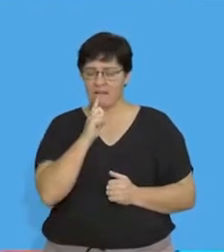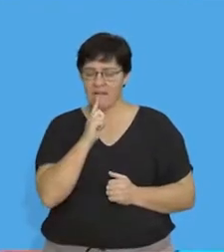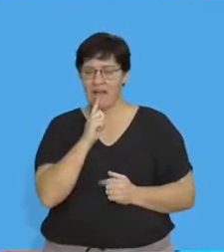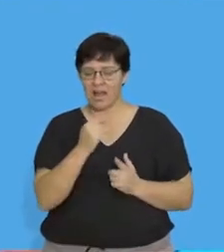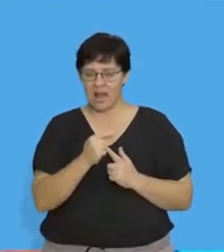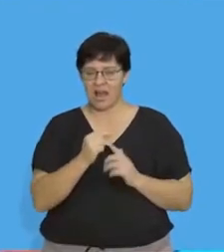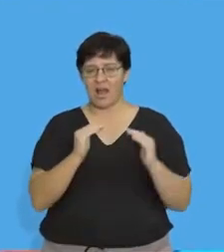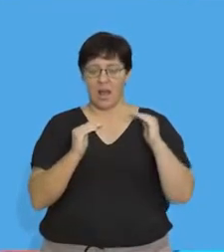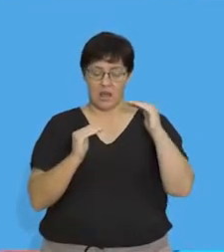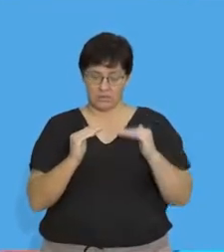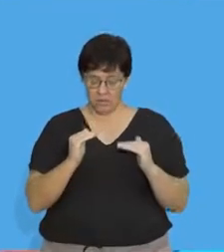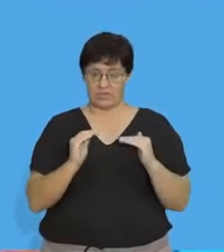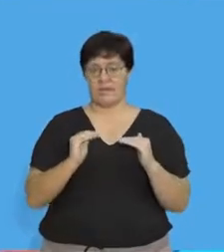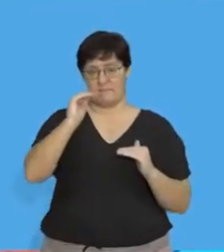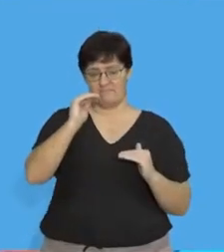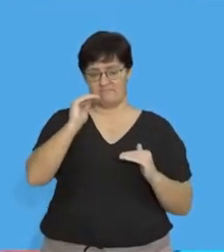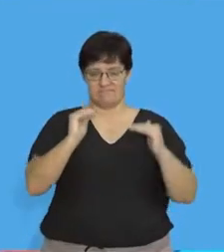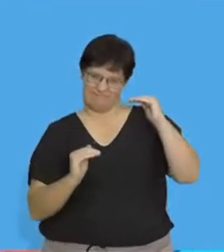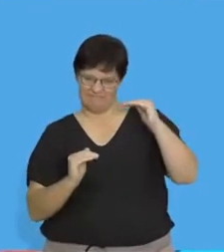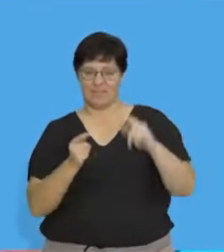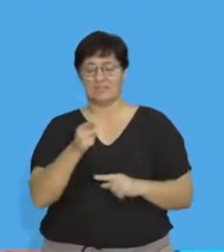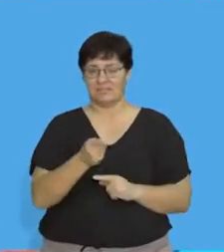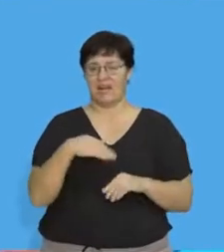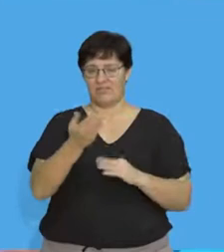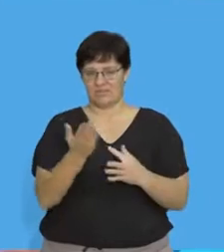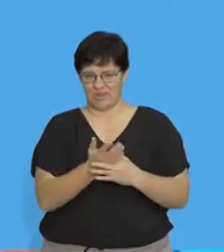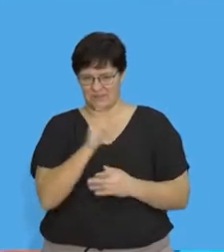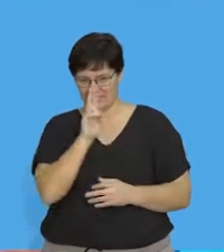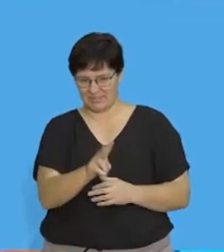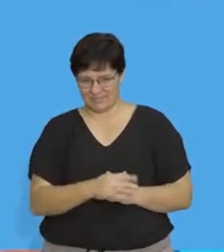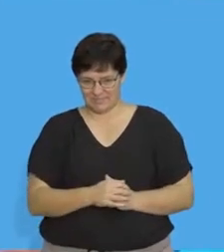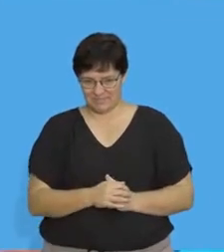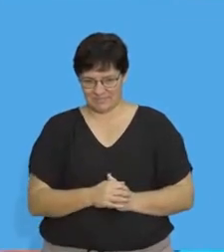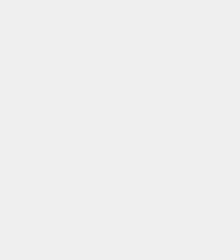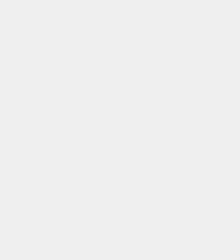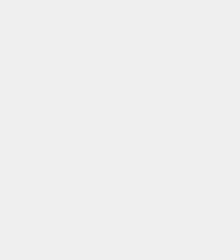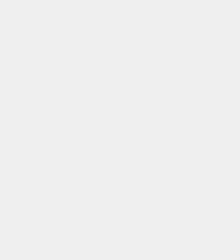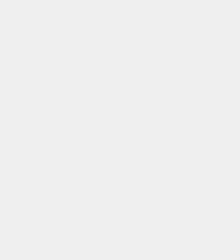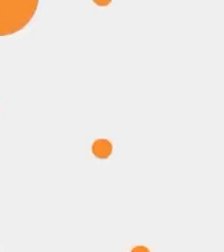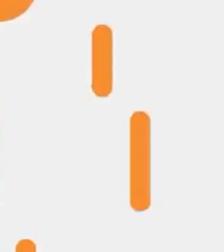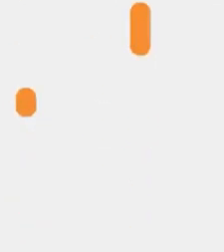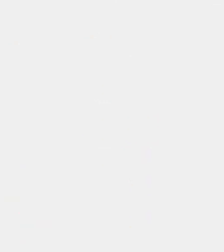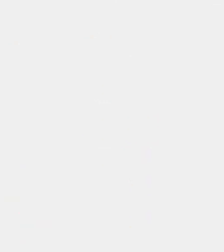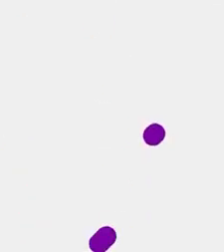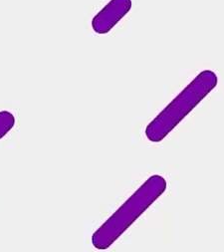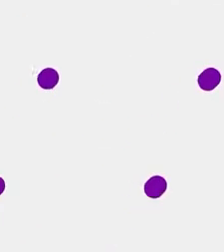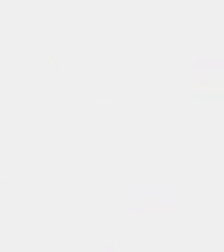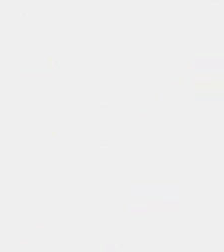proportional relationship. So join me for that after this break.